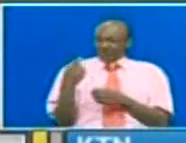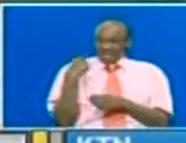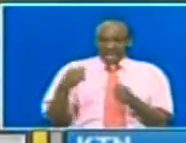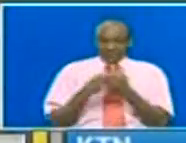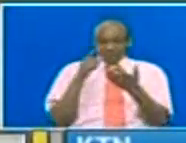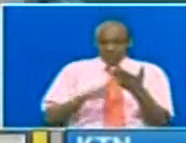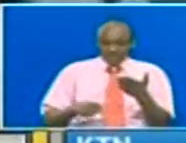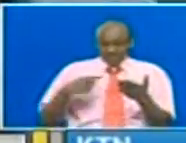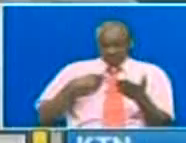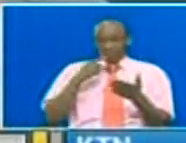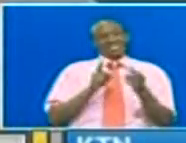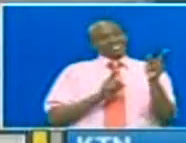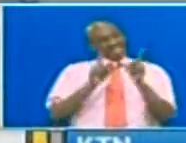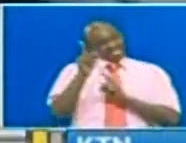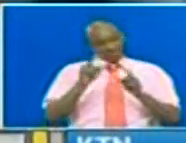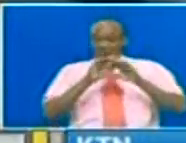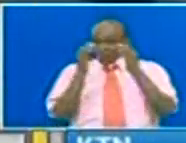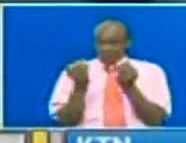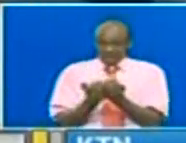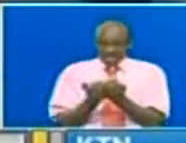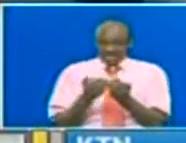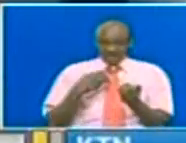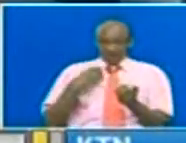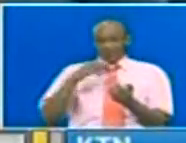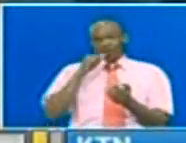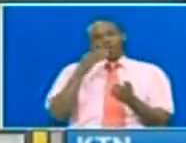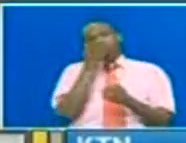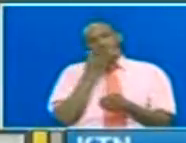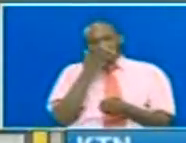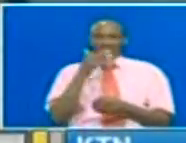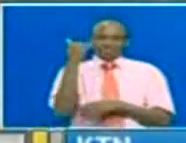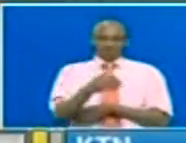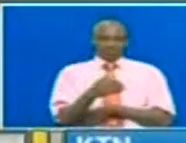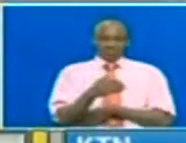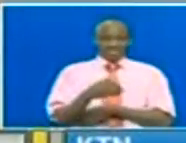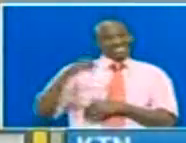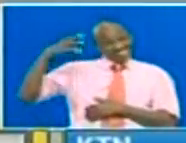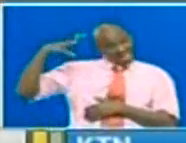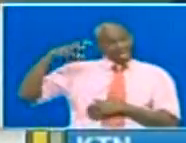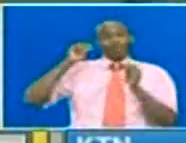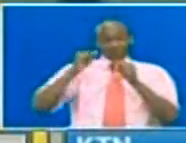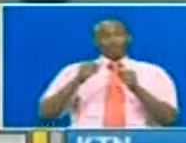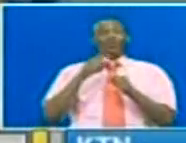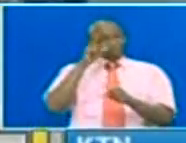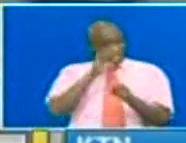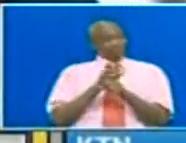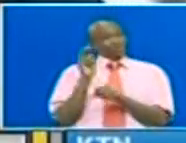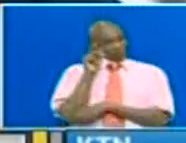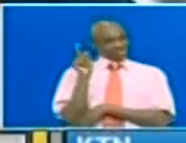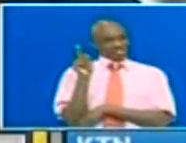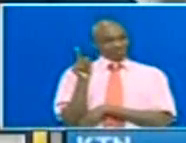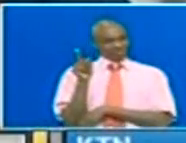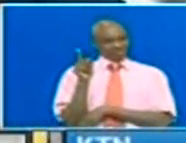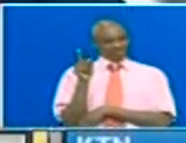attempt to move transportation around the world away from oil, and the sun is proving to be a promising alternative.